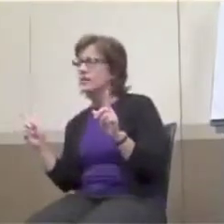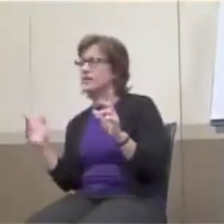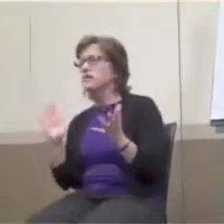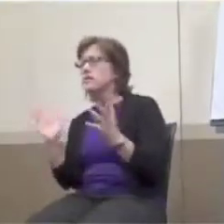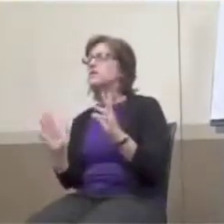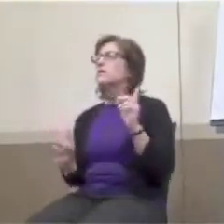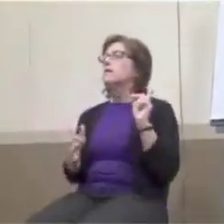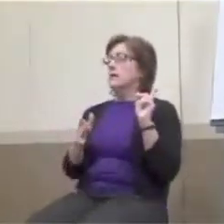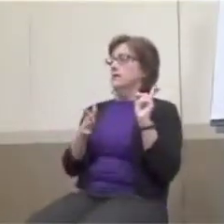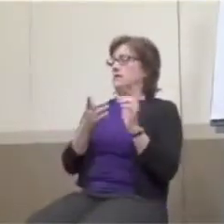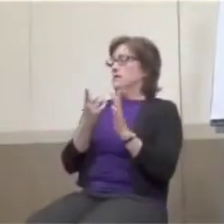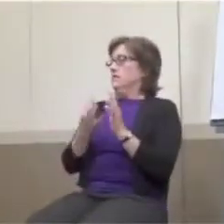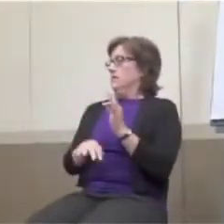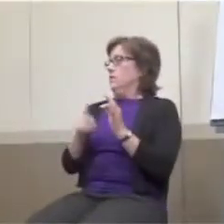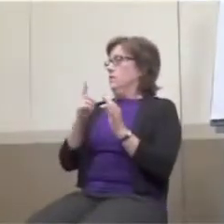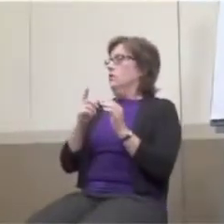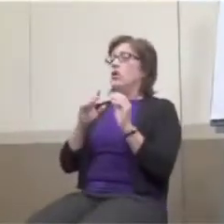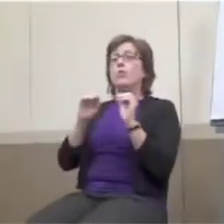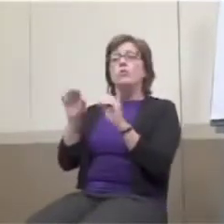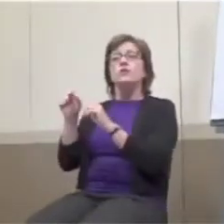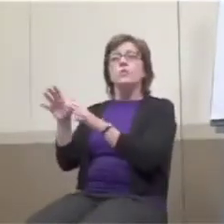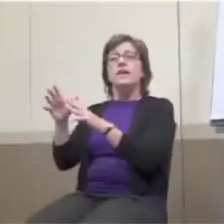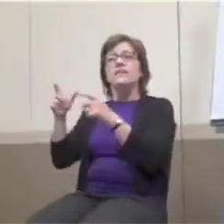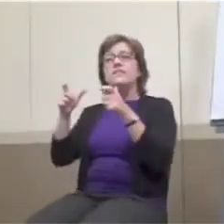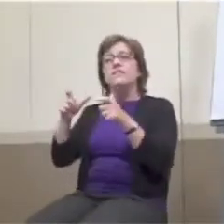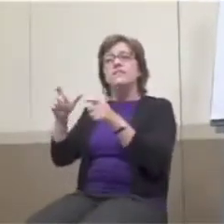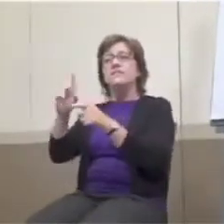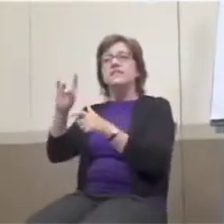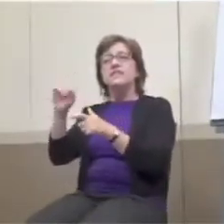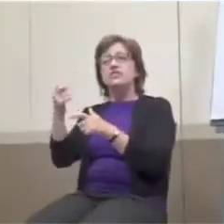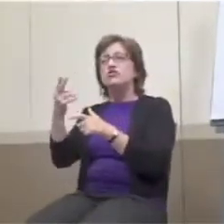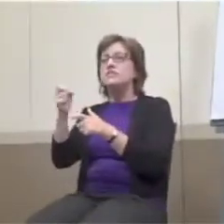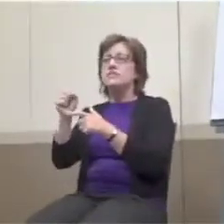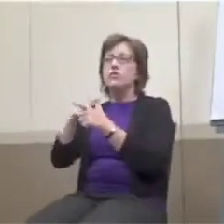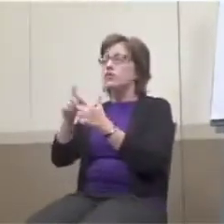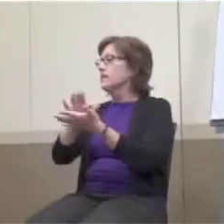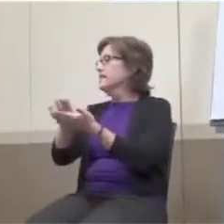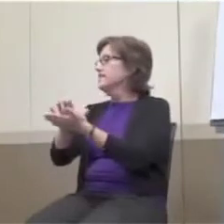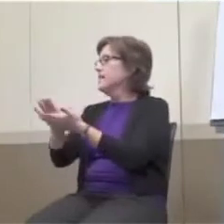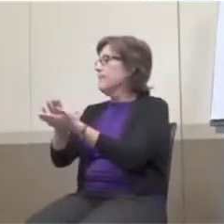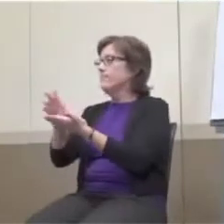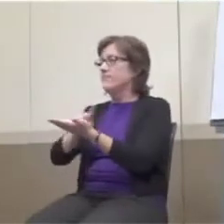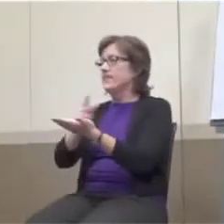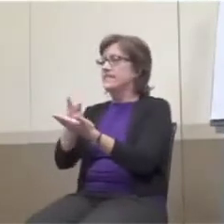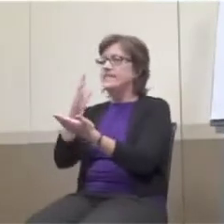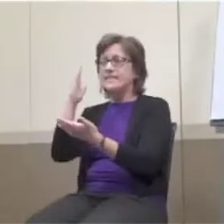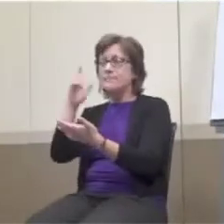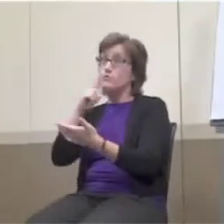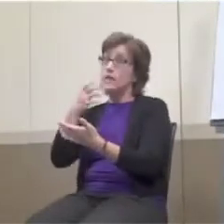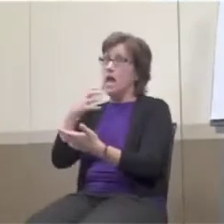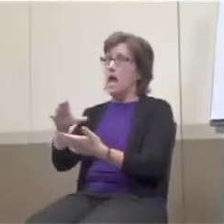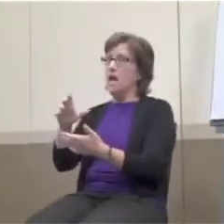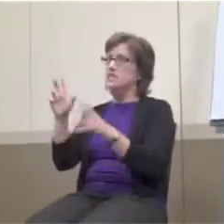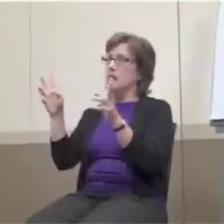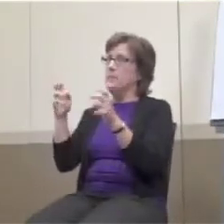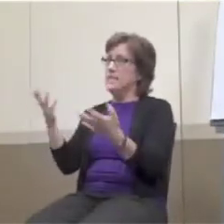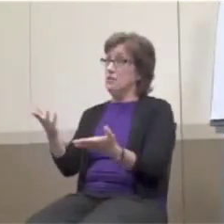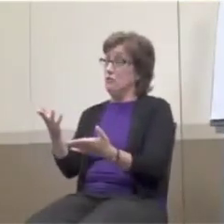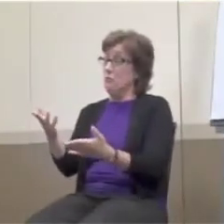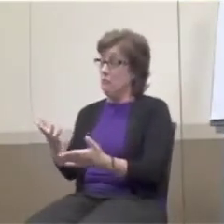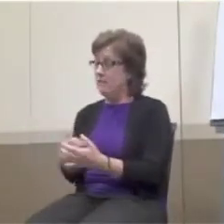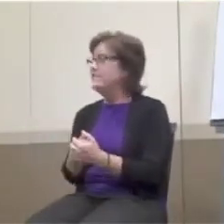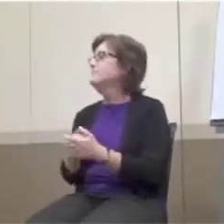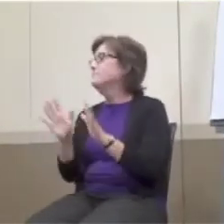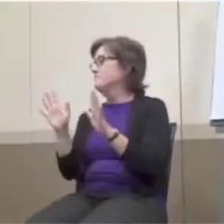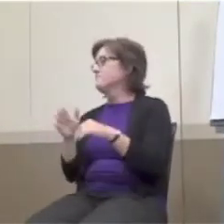one with putting the dishes away, okay, or cleaning up the dishes, since that seems to be a hot topic here. So